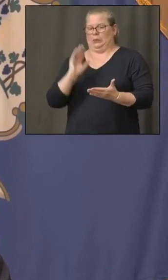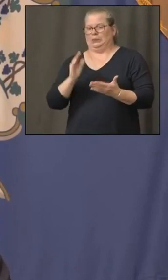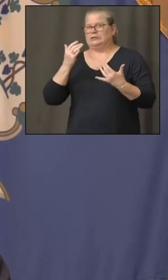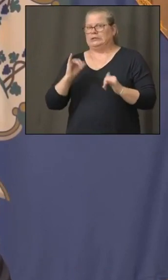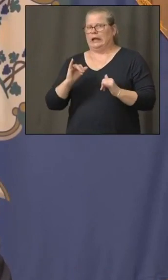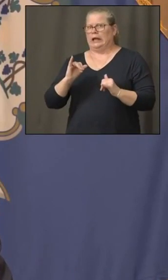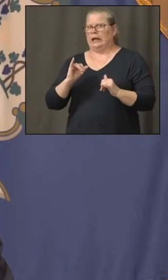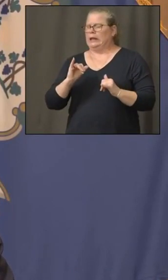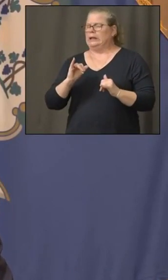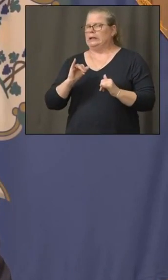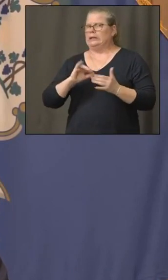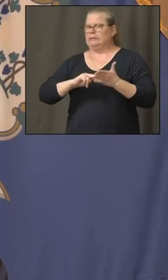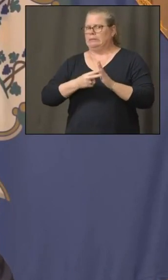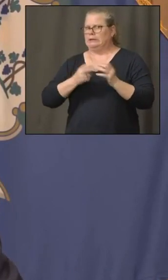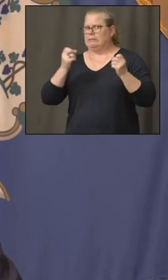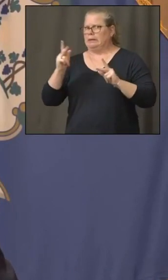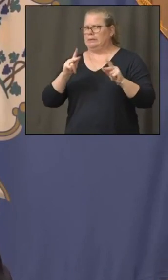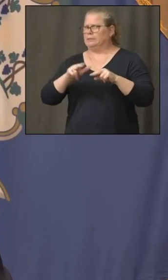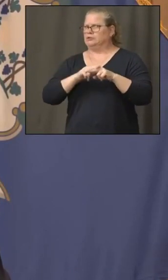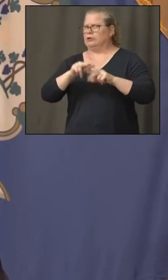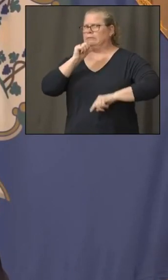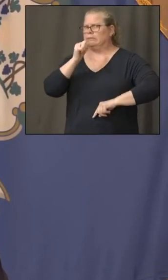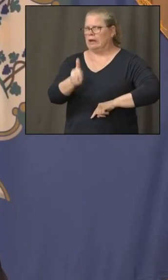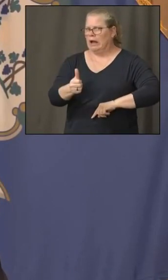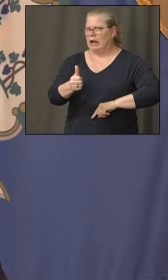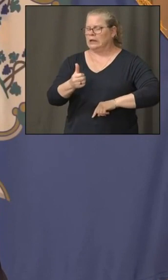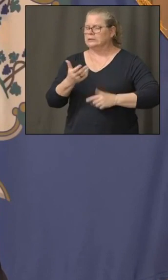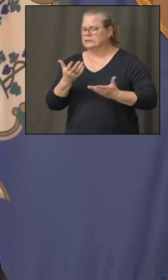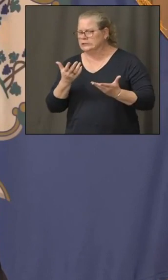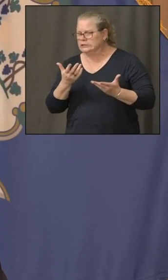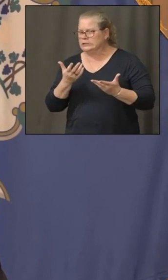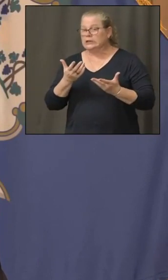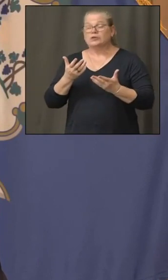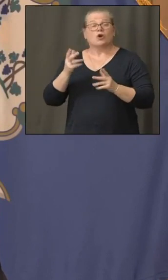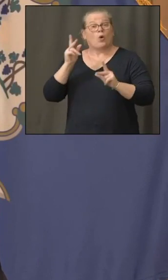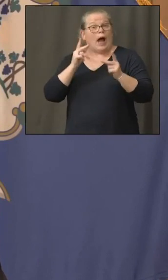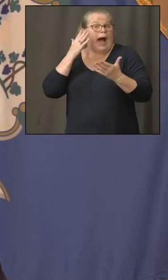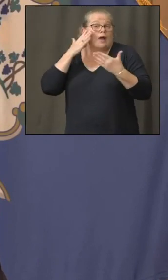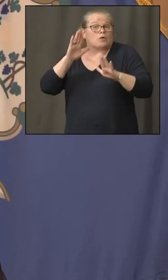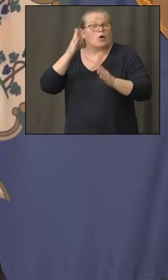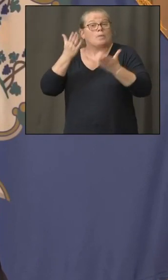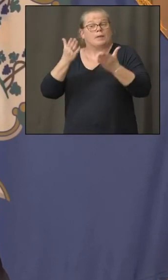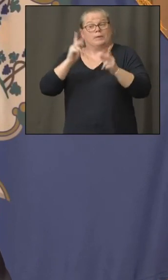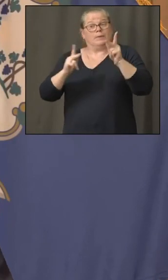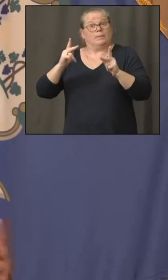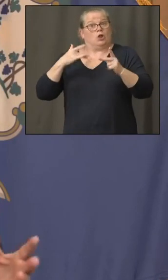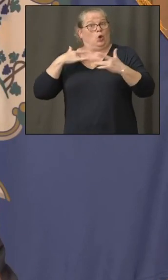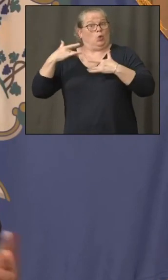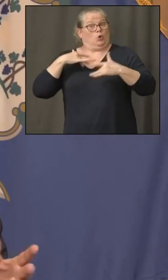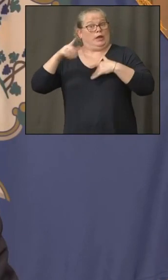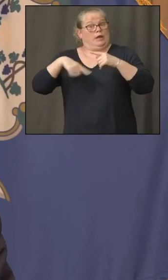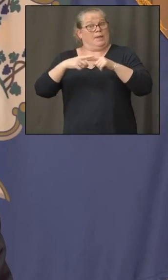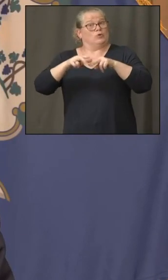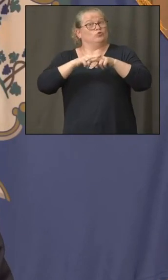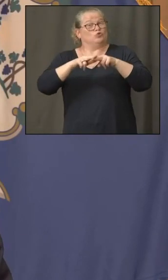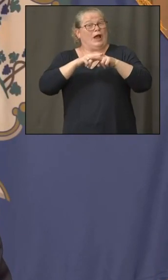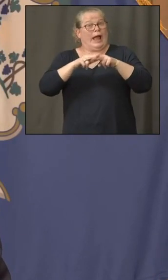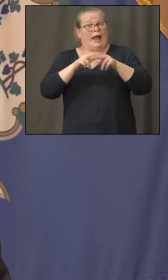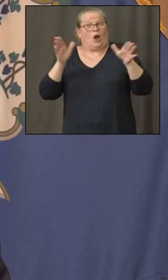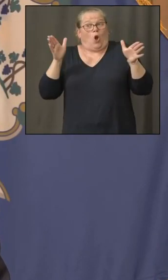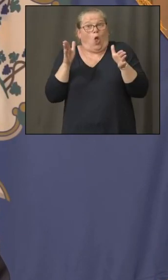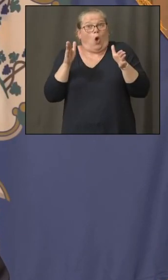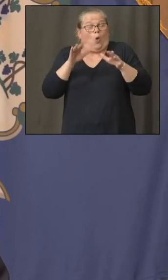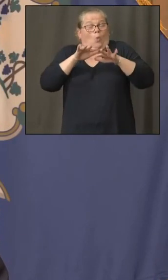being in a train right now, even though they've got some real protocols in place to keep it clean. Maybe people are driving a little